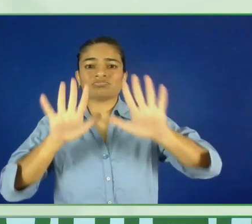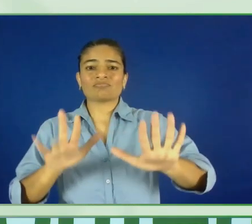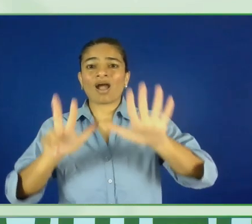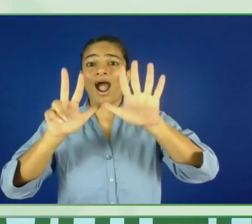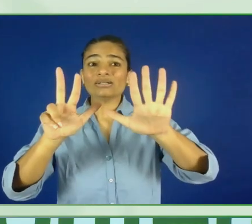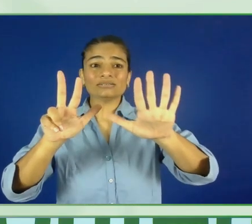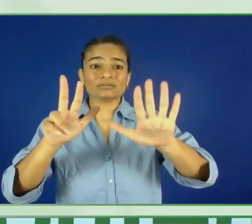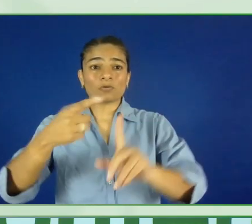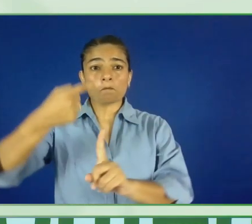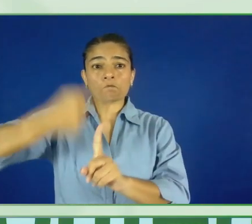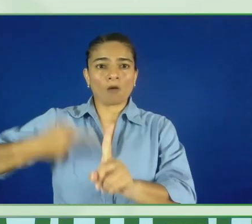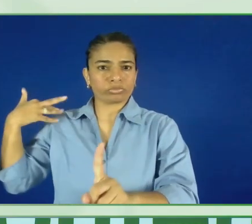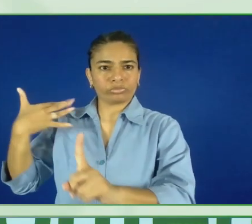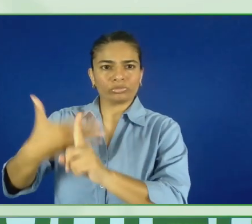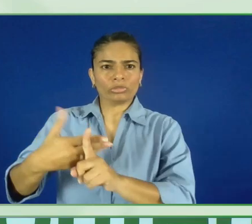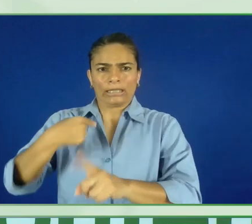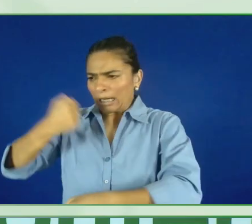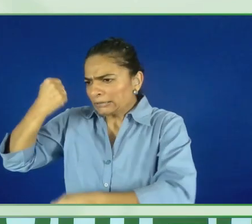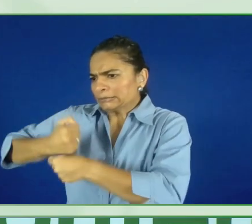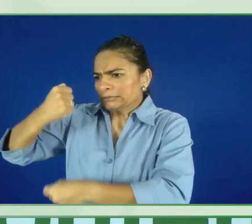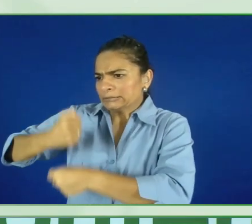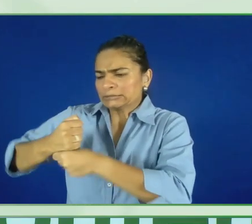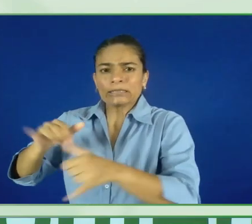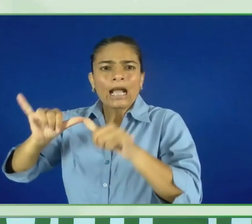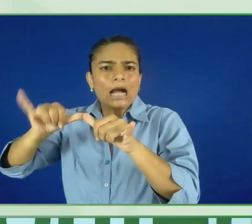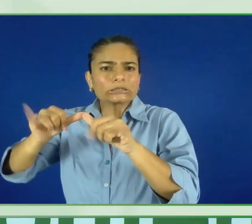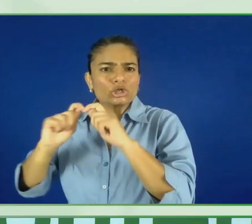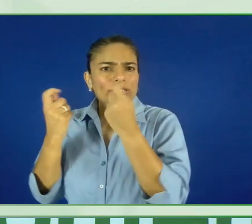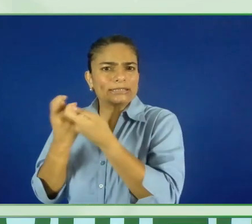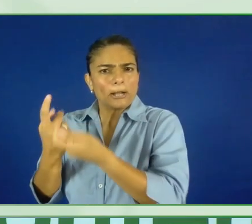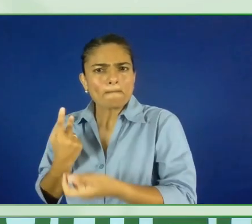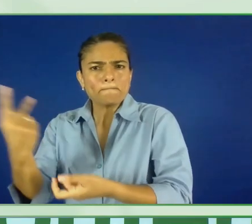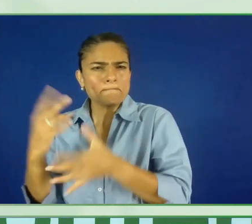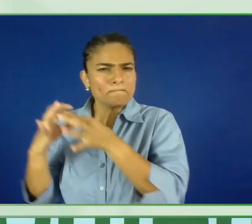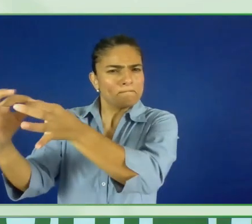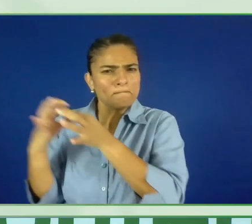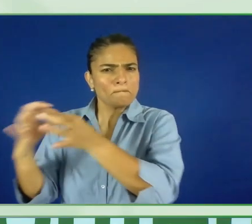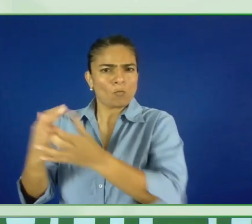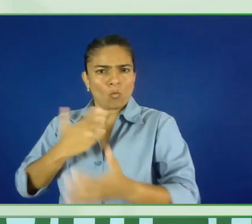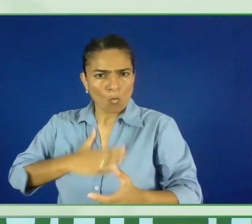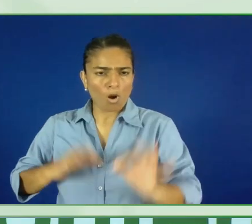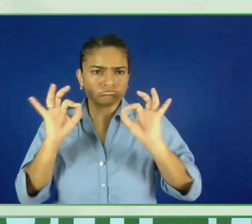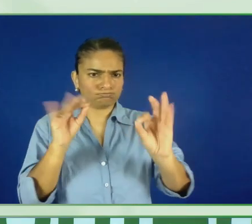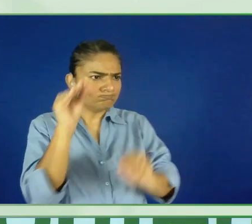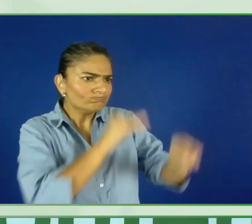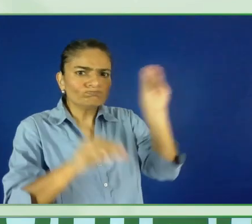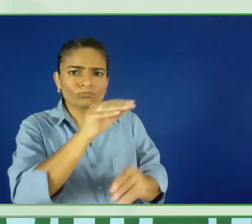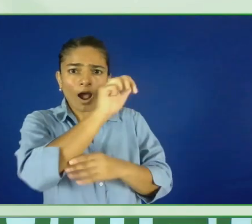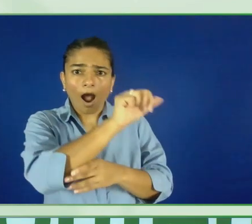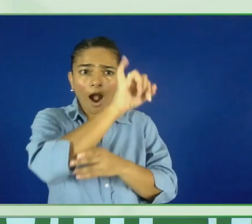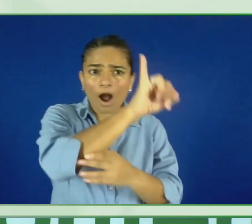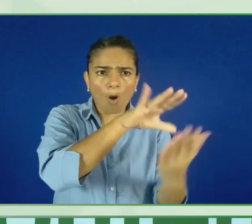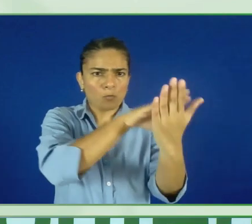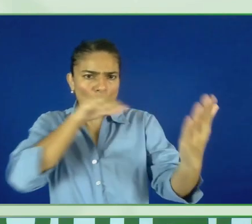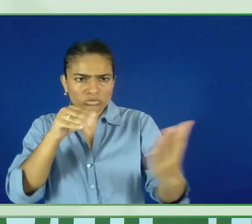of the focus, not just from a pure accessibility perspective. And I'm using air quotes when saying that. And I do